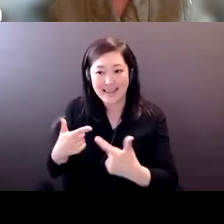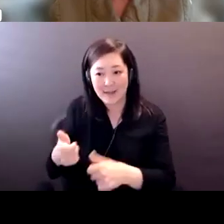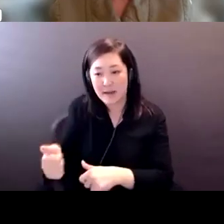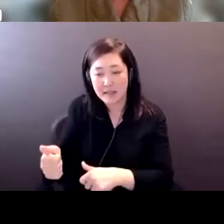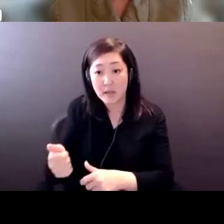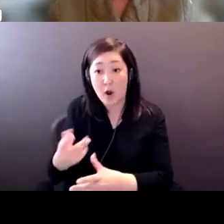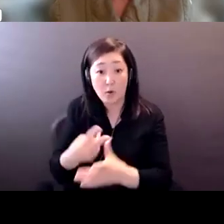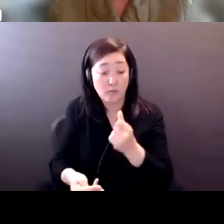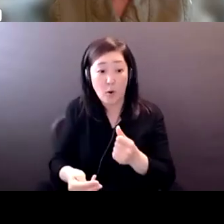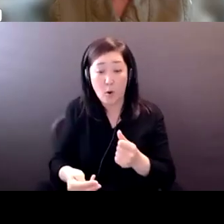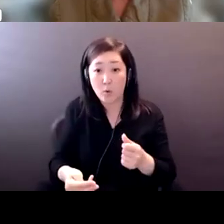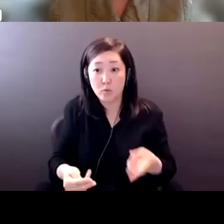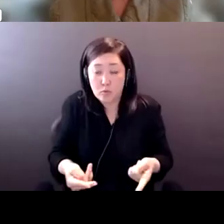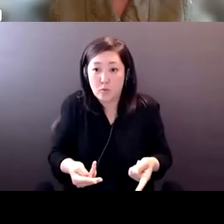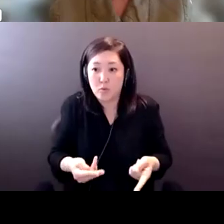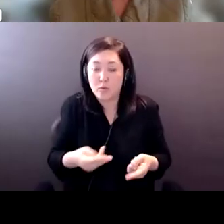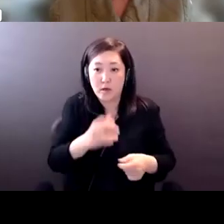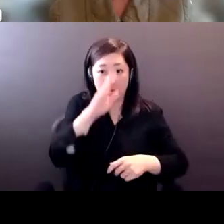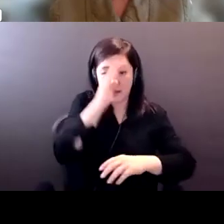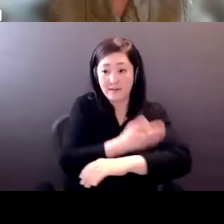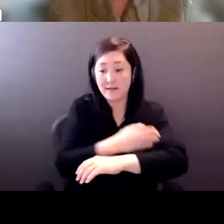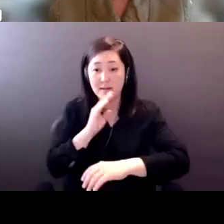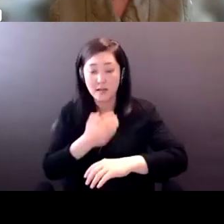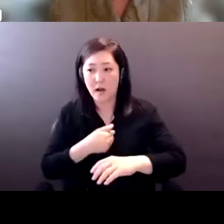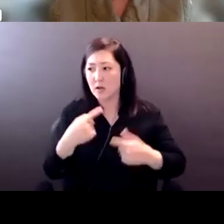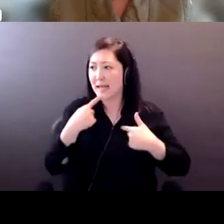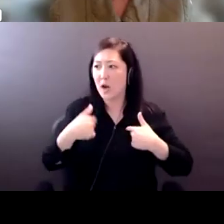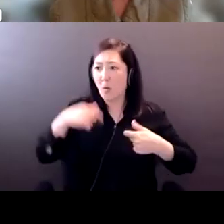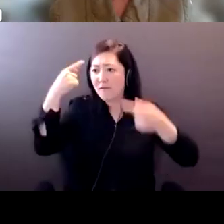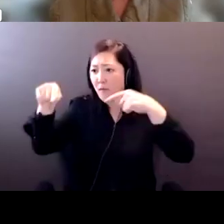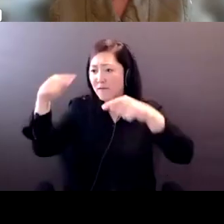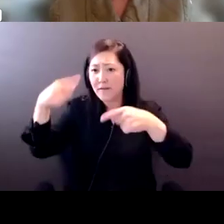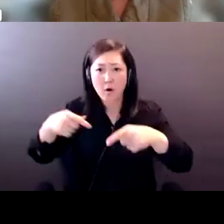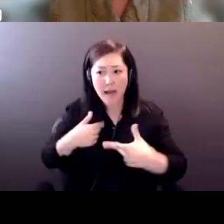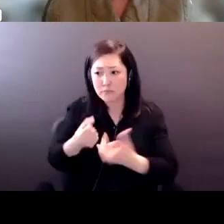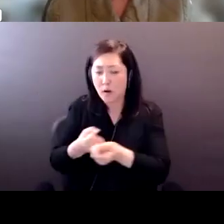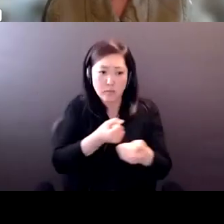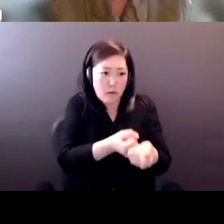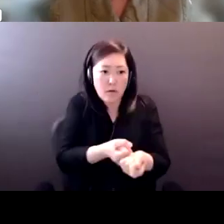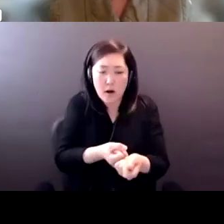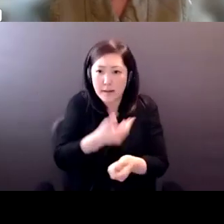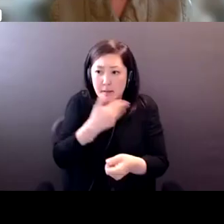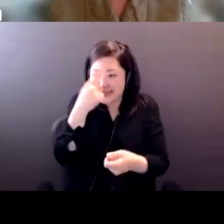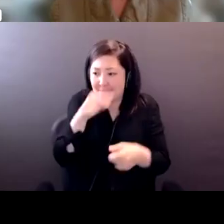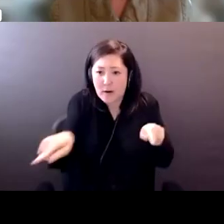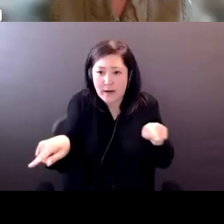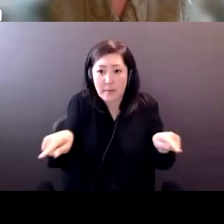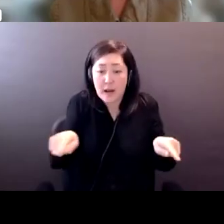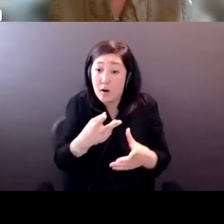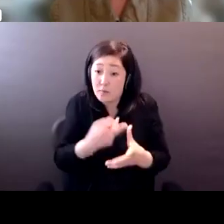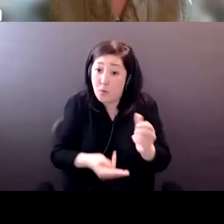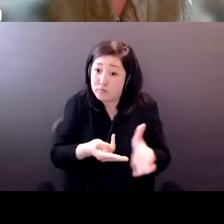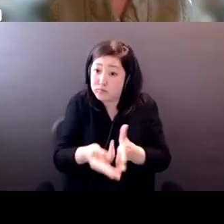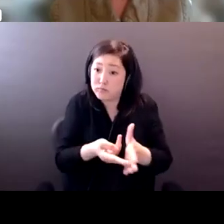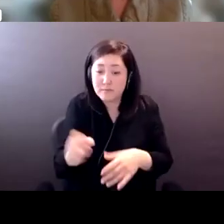Both in those examples, they may testify their actions were in the parents' best interest, but both may be telling the truth as they see